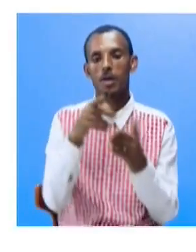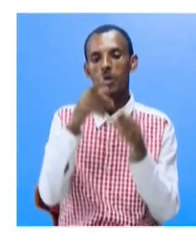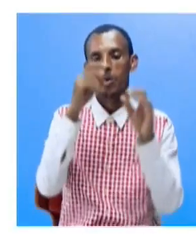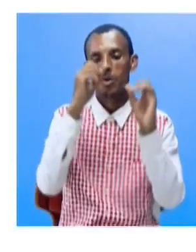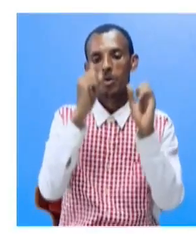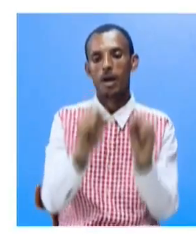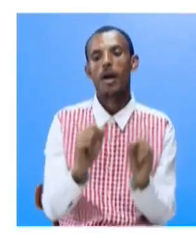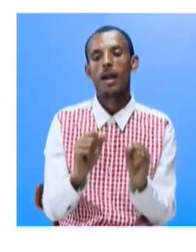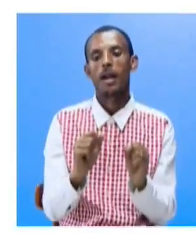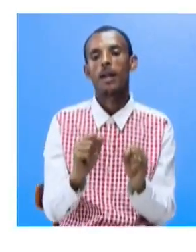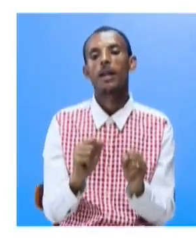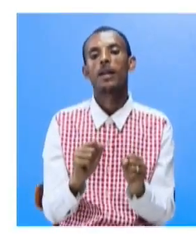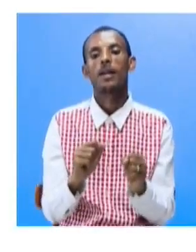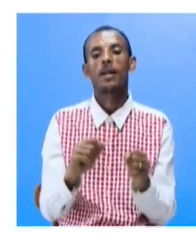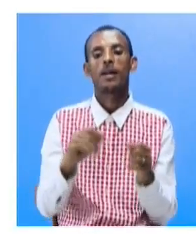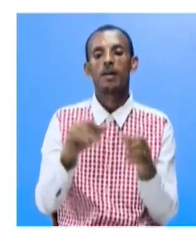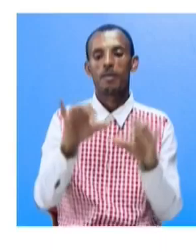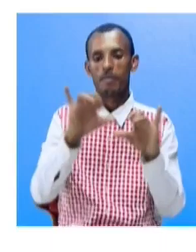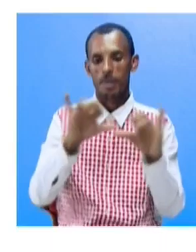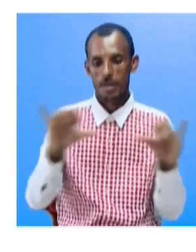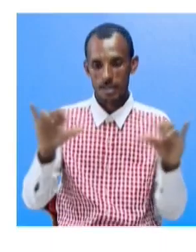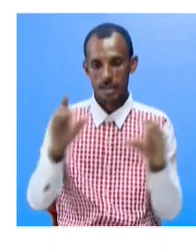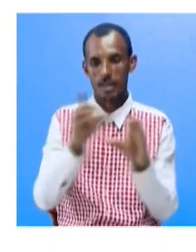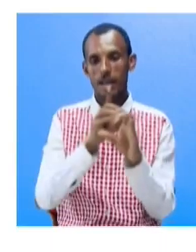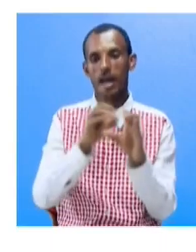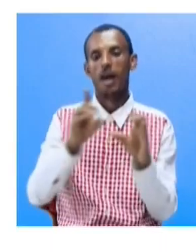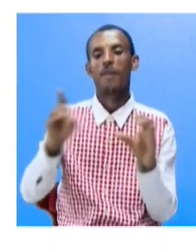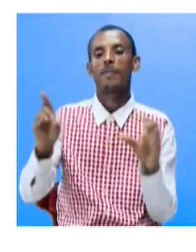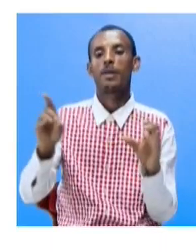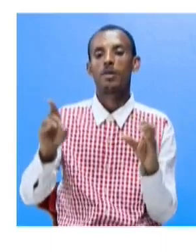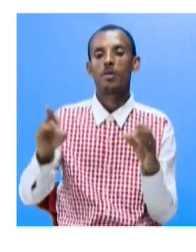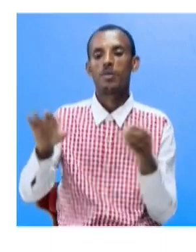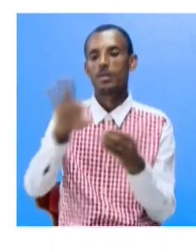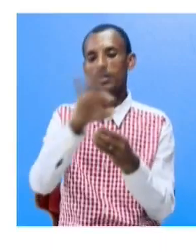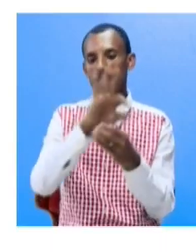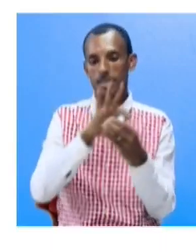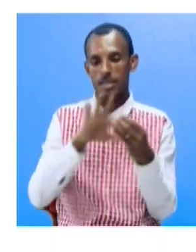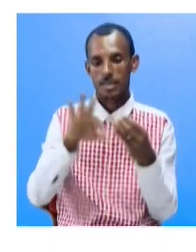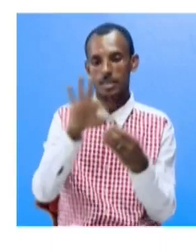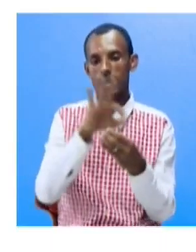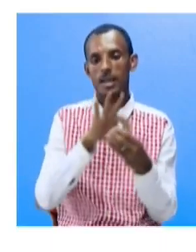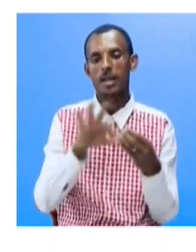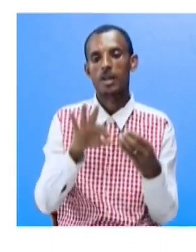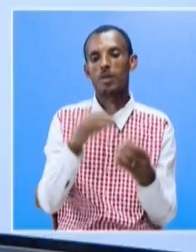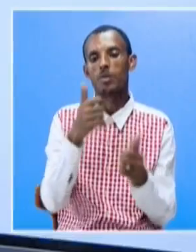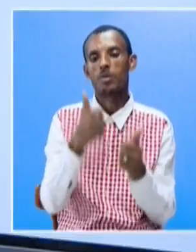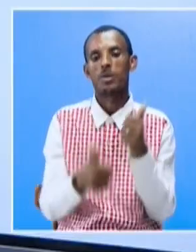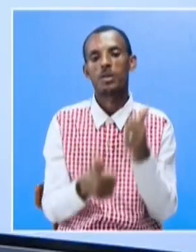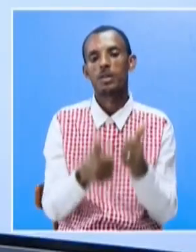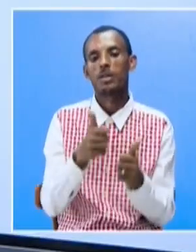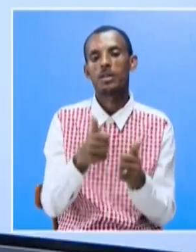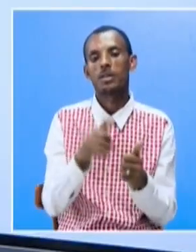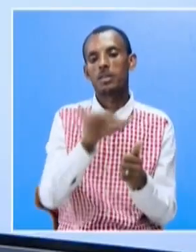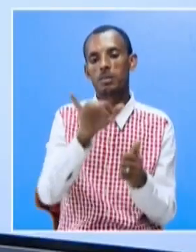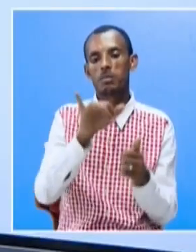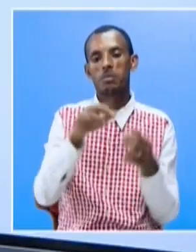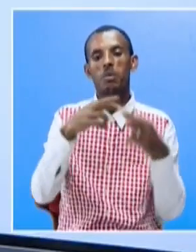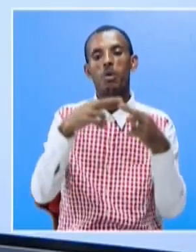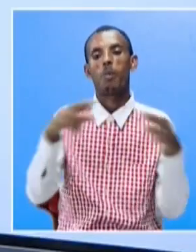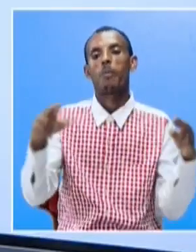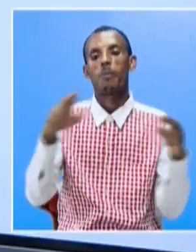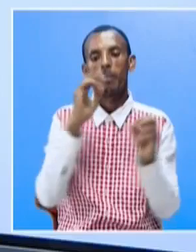measure the diameter of this circles, which is made of a rope. You can try